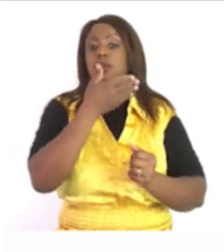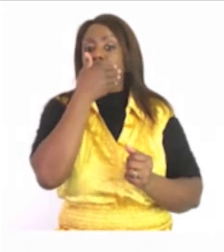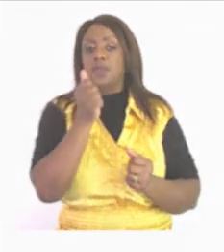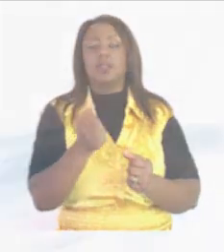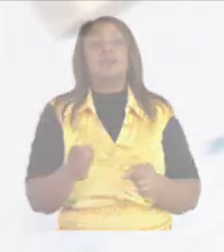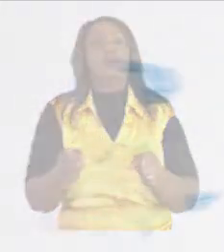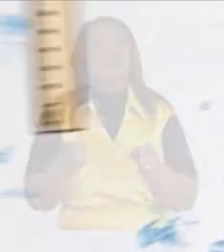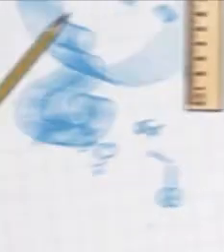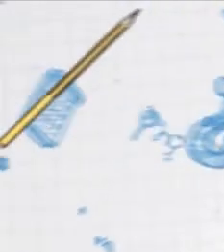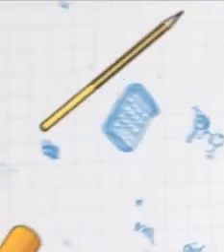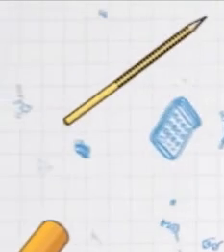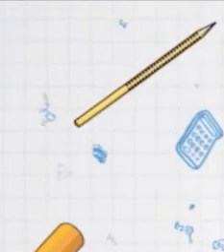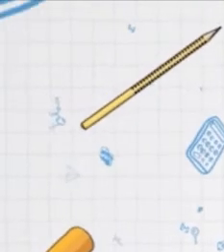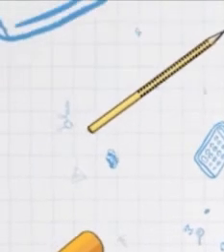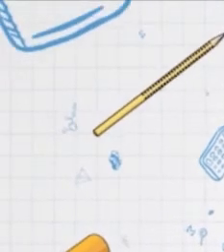cure.